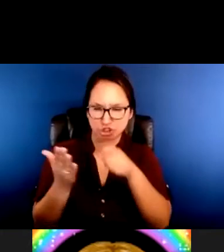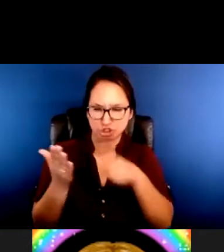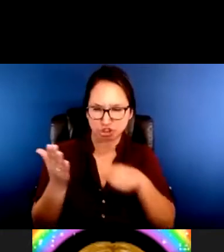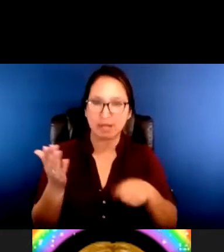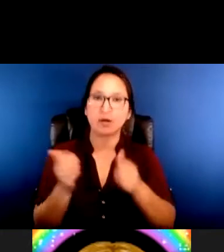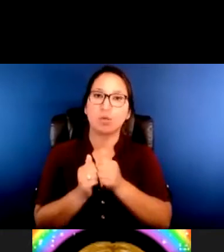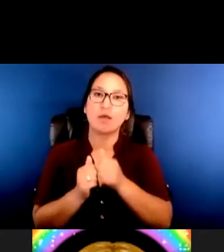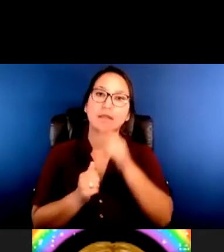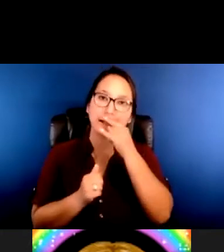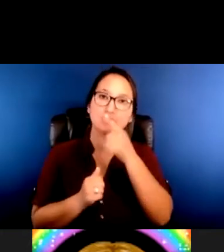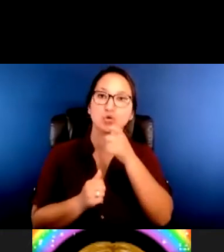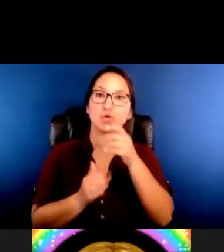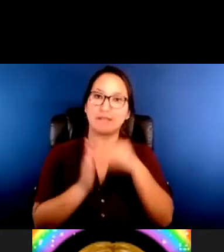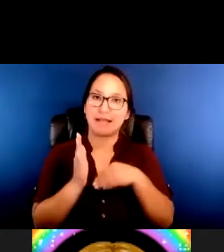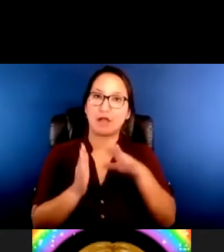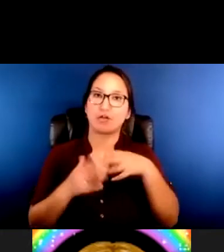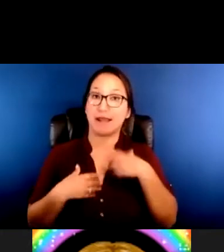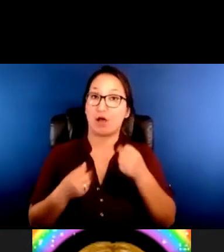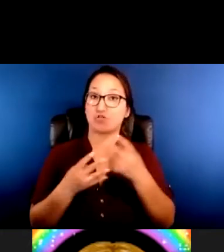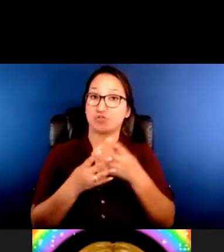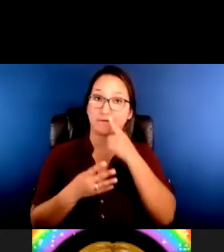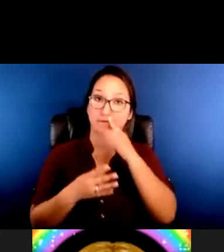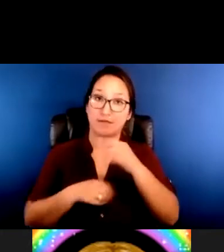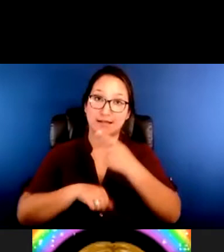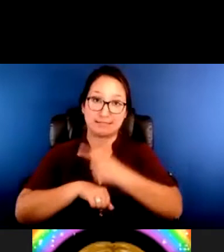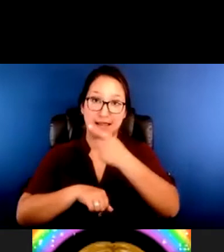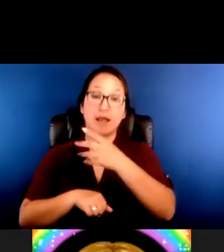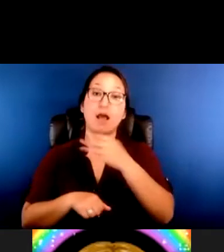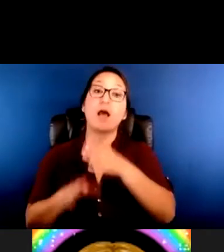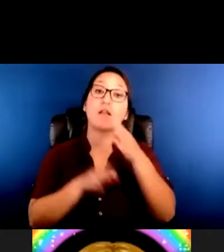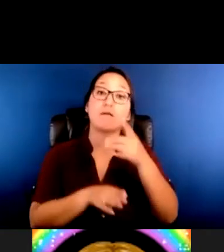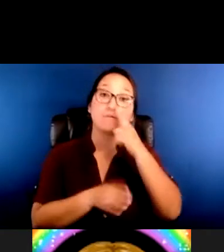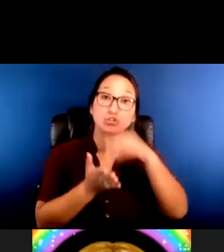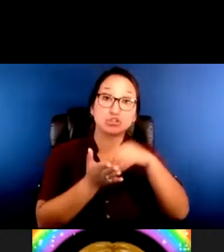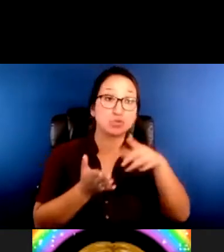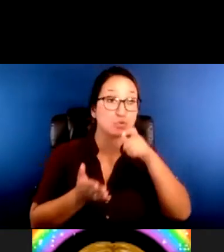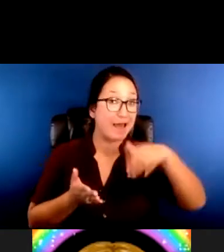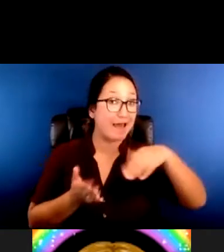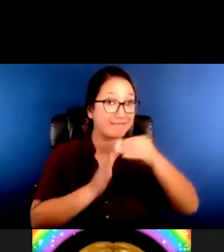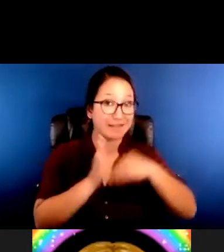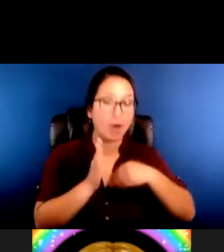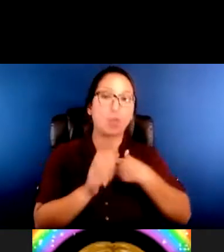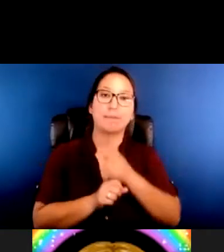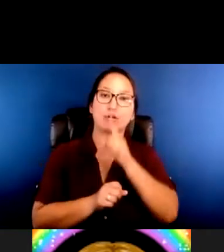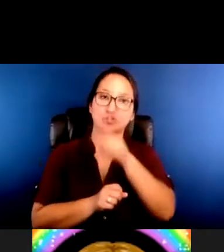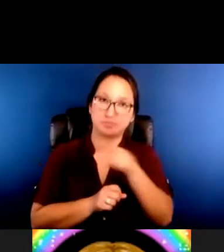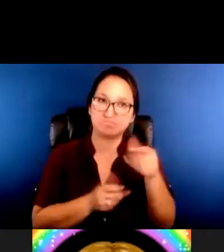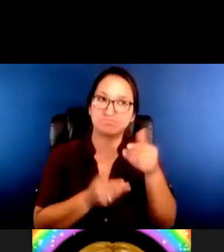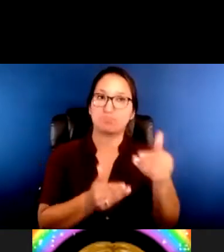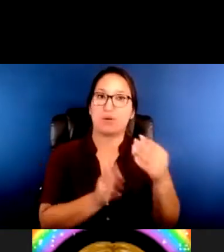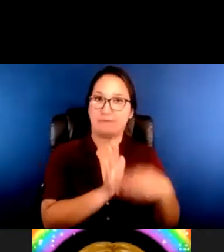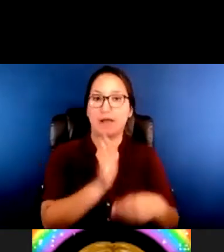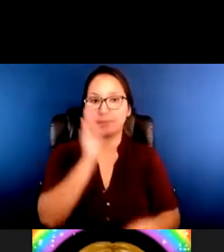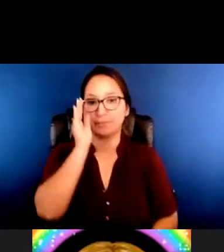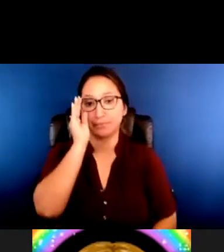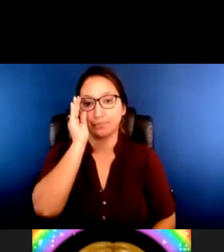for the day. And then we go and we make sure that the students who haven't filled it out get it done. Mr. Crawford, did you want to add? Thank you. I